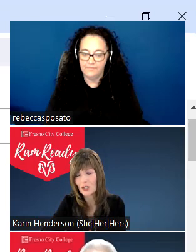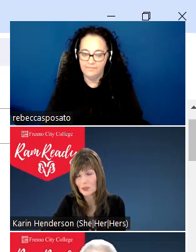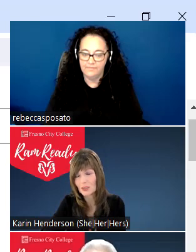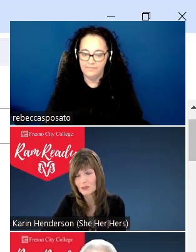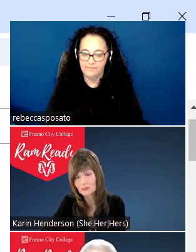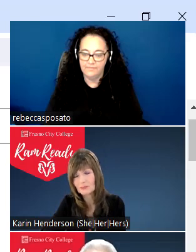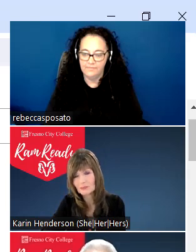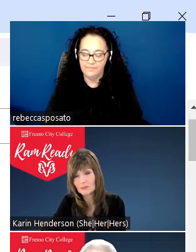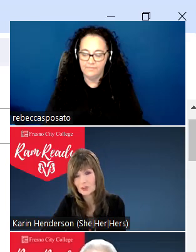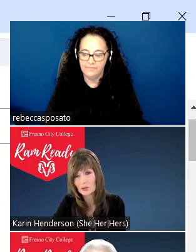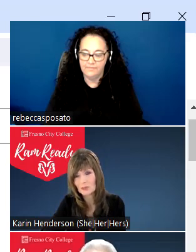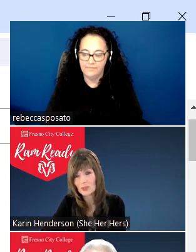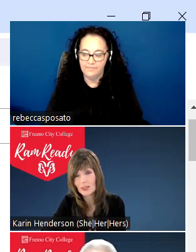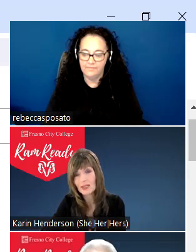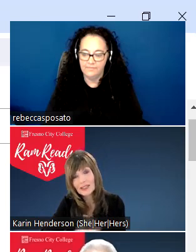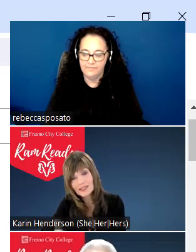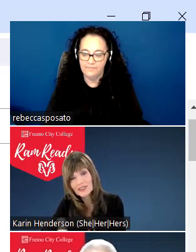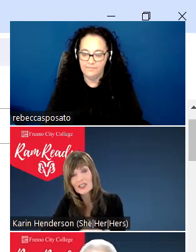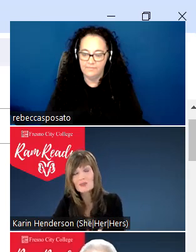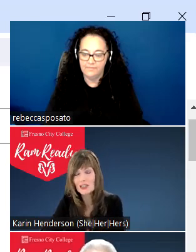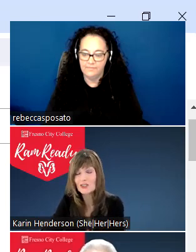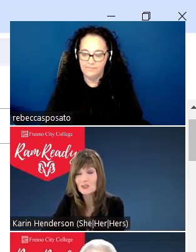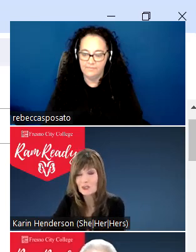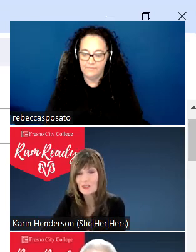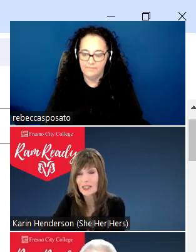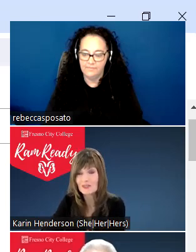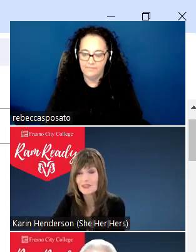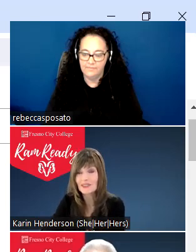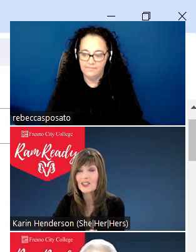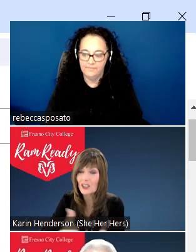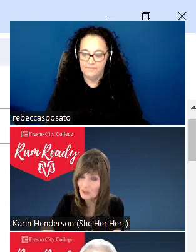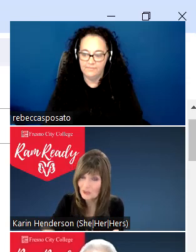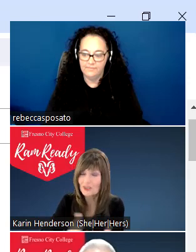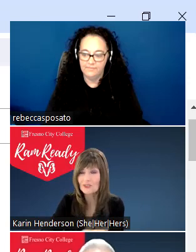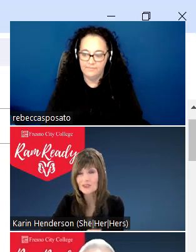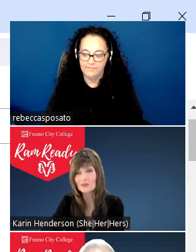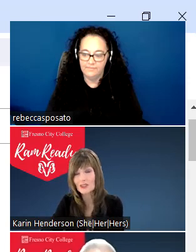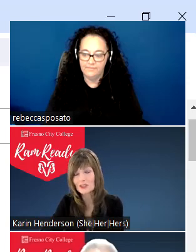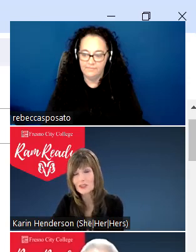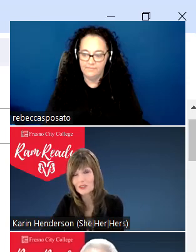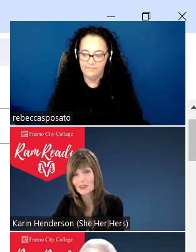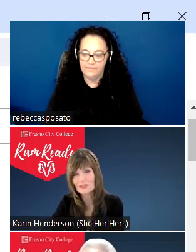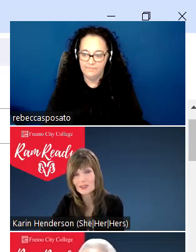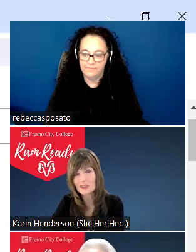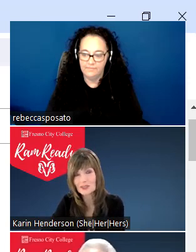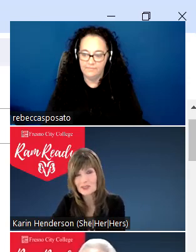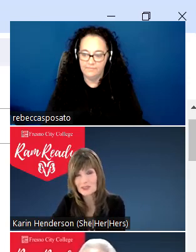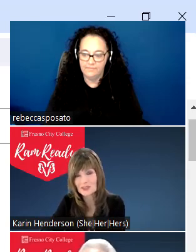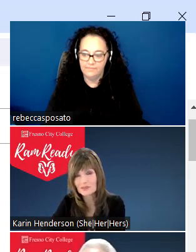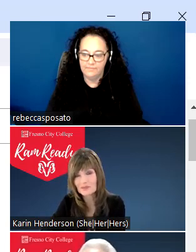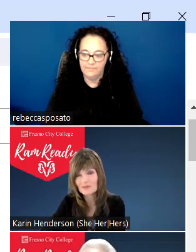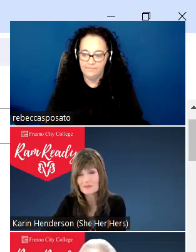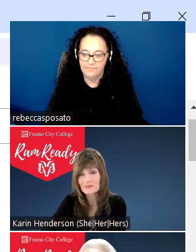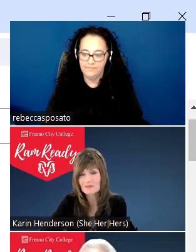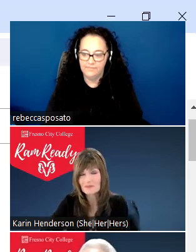perhaps forgotten about. So again, take advantage of the career counseling if you're interested while you're a currently registered